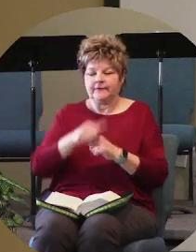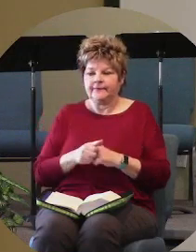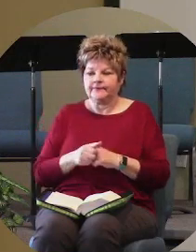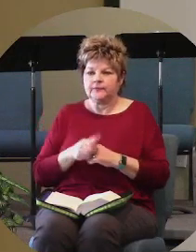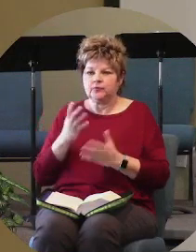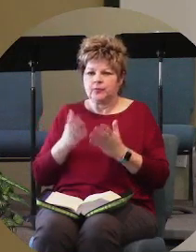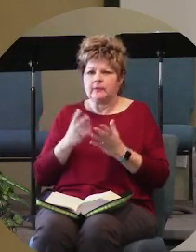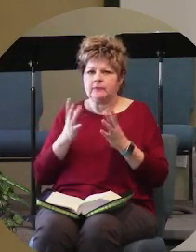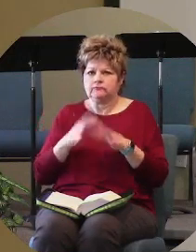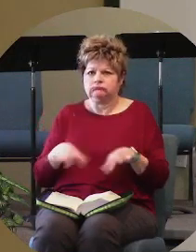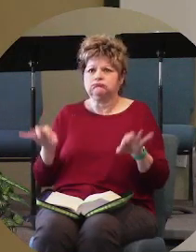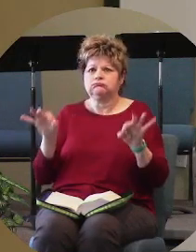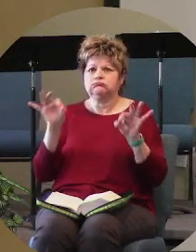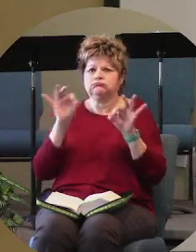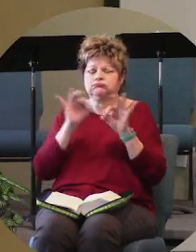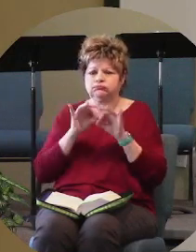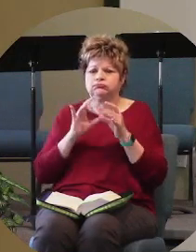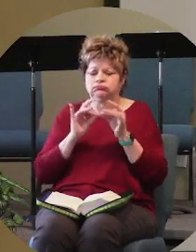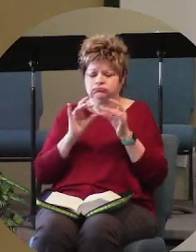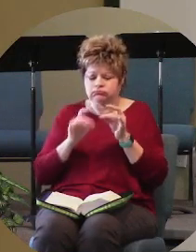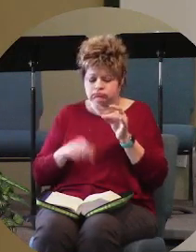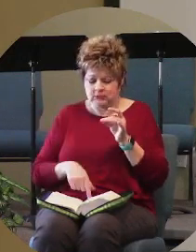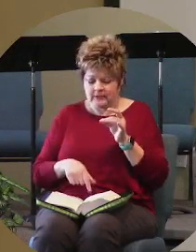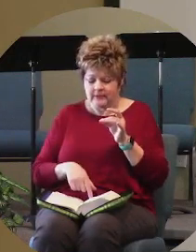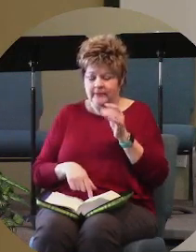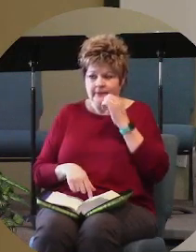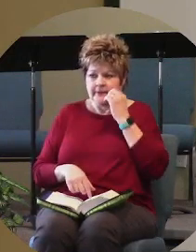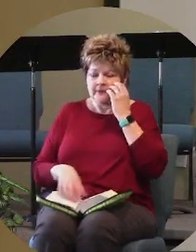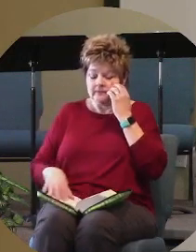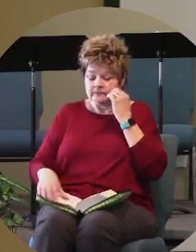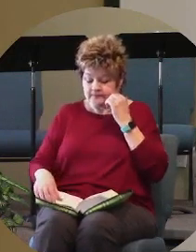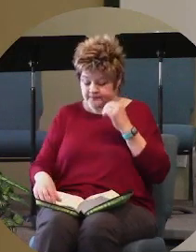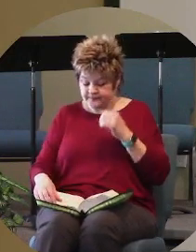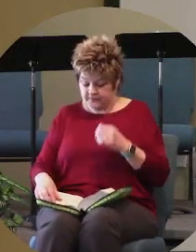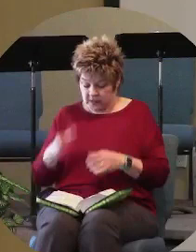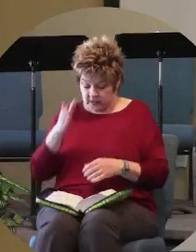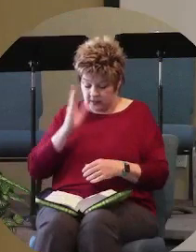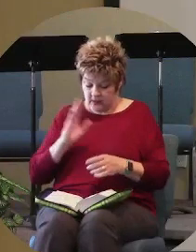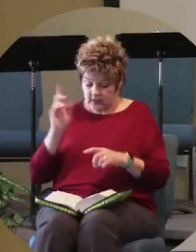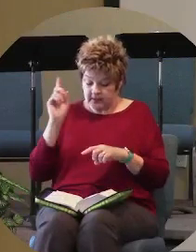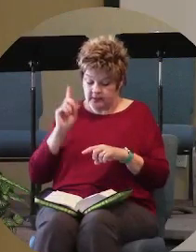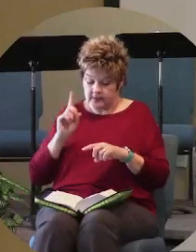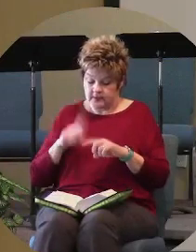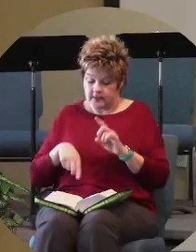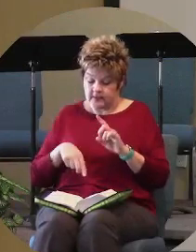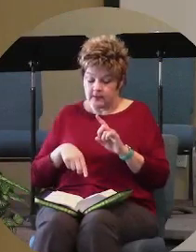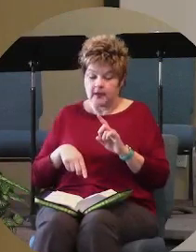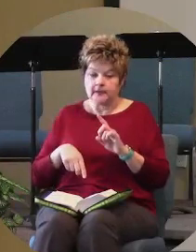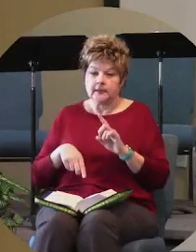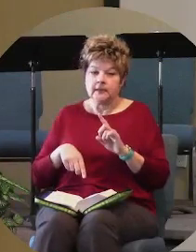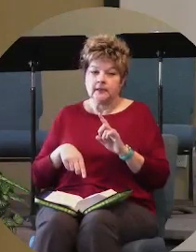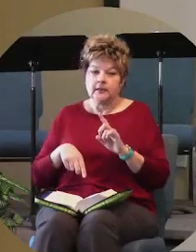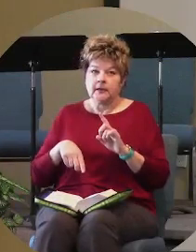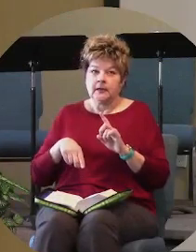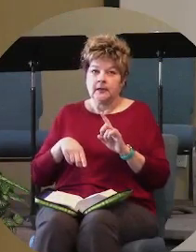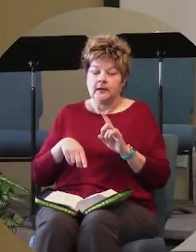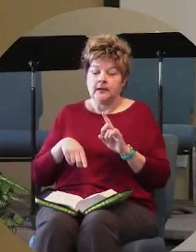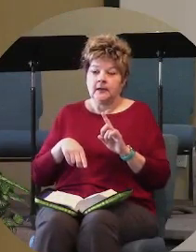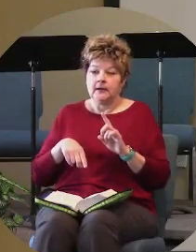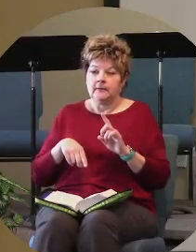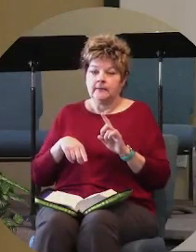most important phrase in this section, is that God cannot be